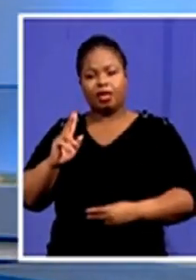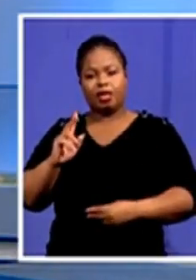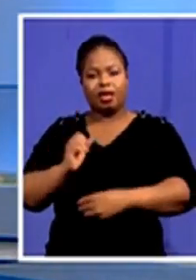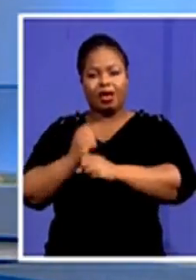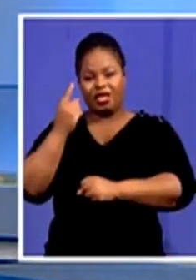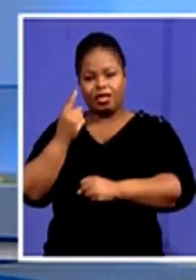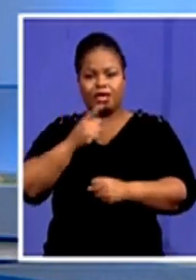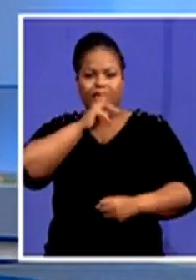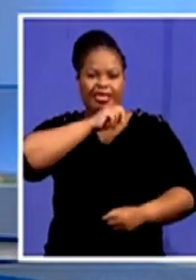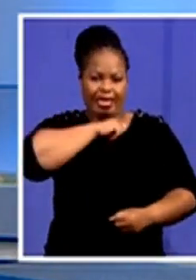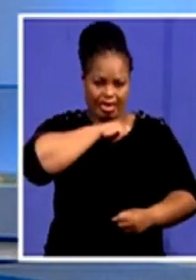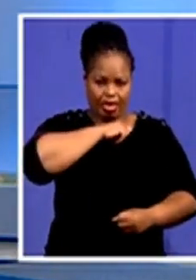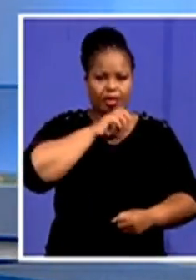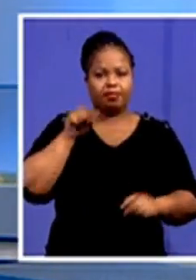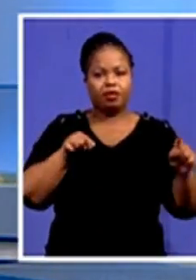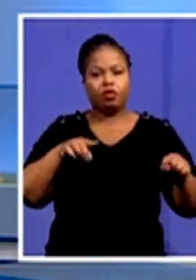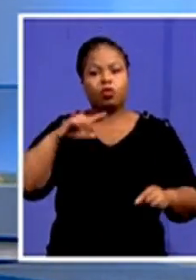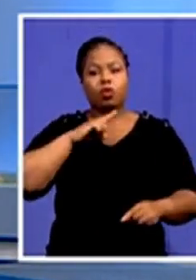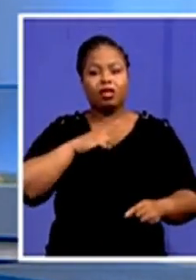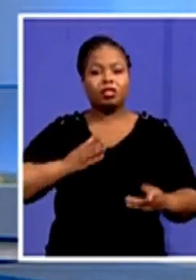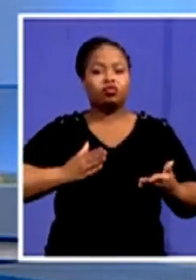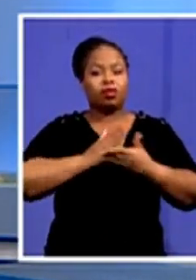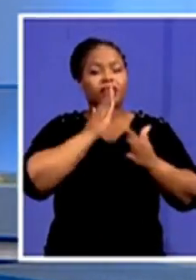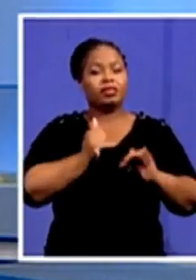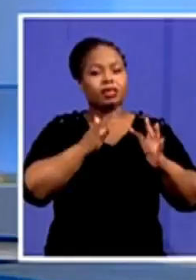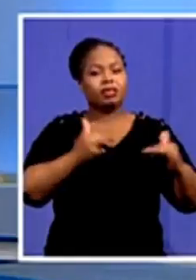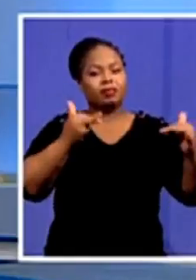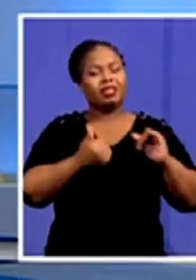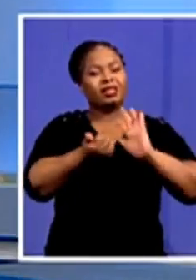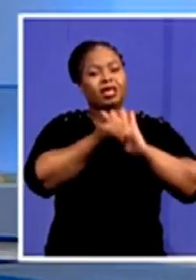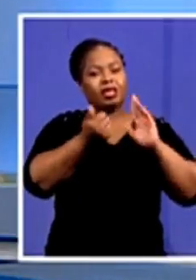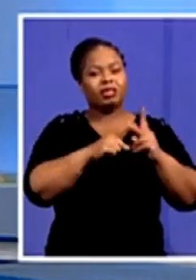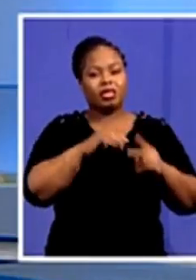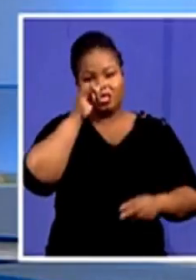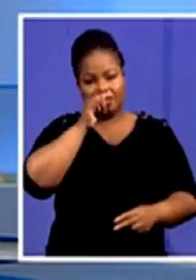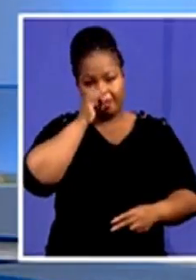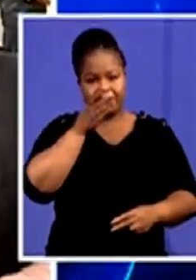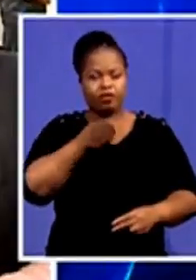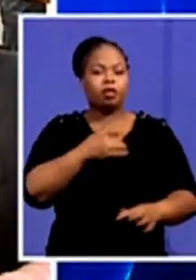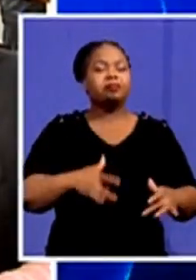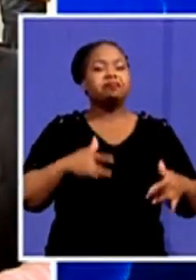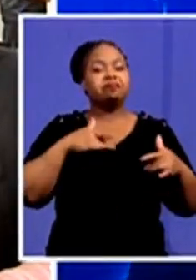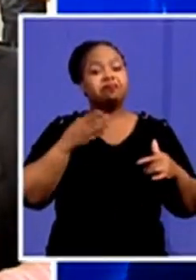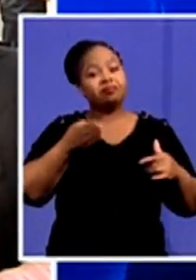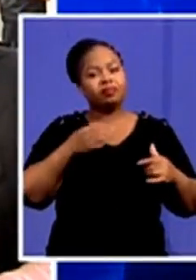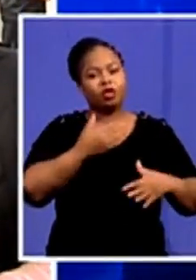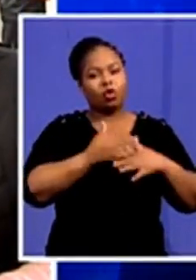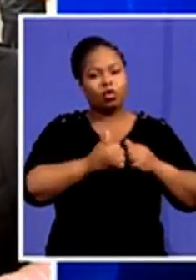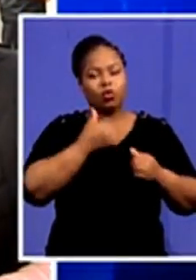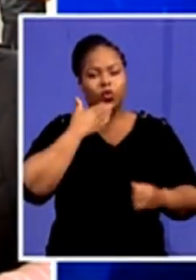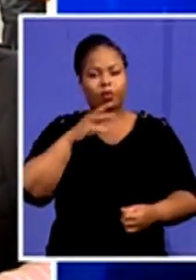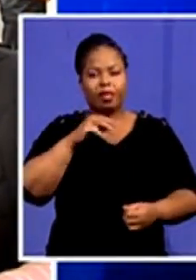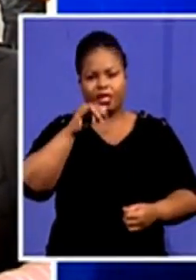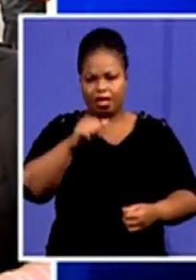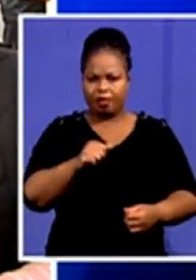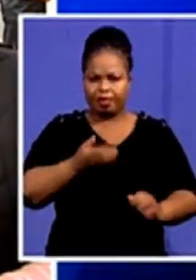Assemblies Act and the Cyber Crimes Act. Let's cross live now to our colleague Nozintombi Miya for the latest. A very good morning to you, Nozintombi.